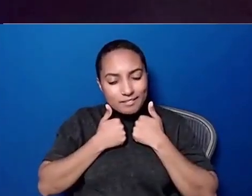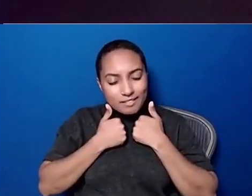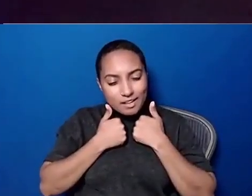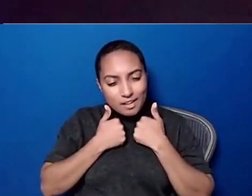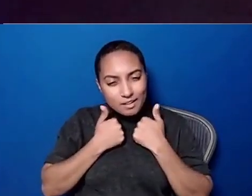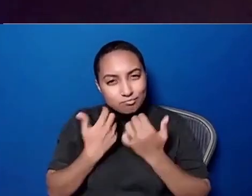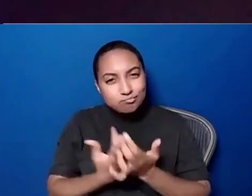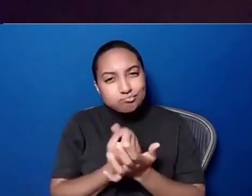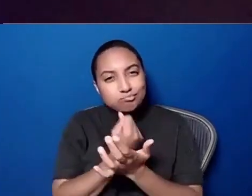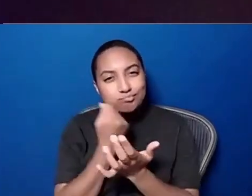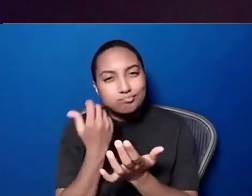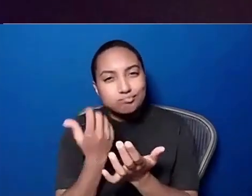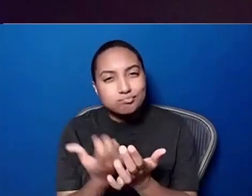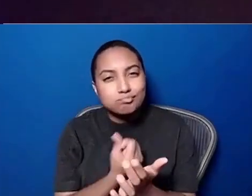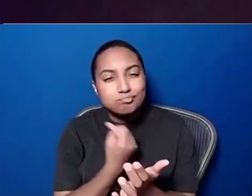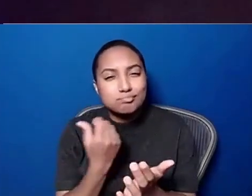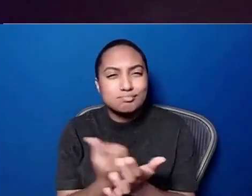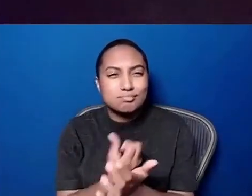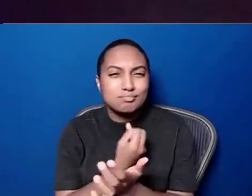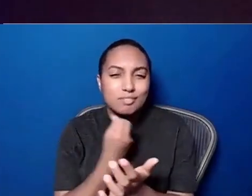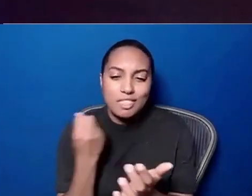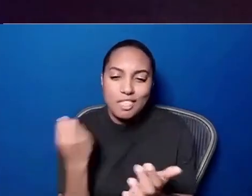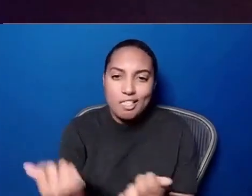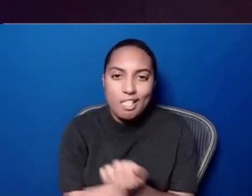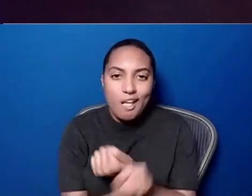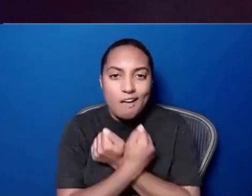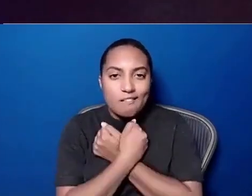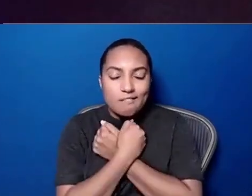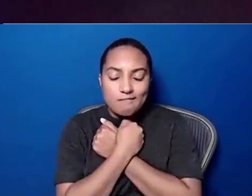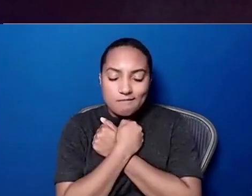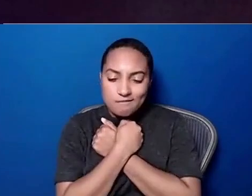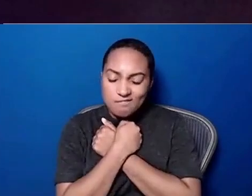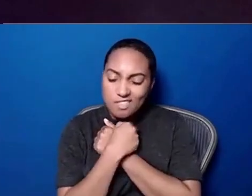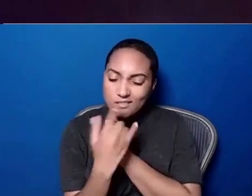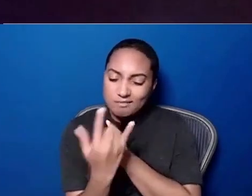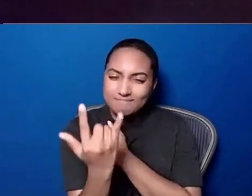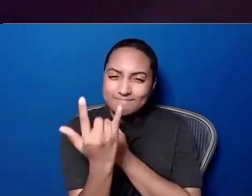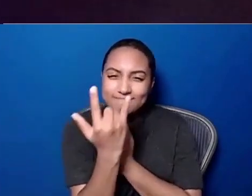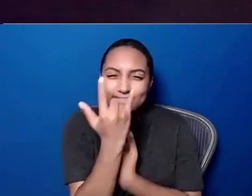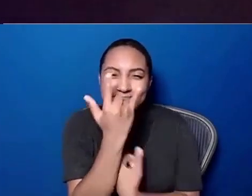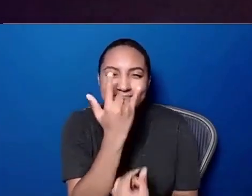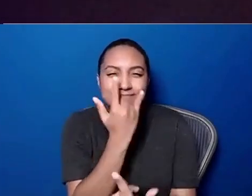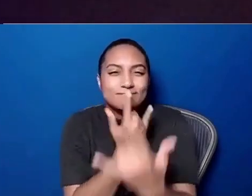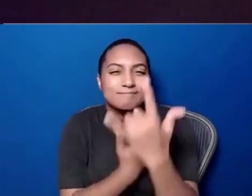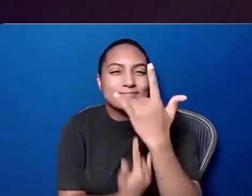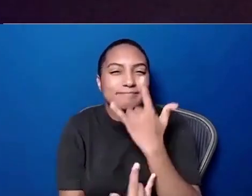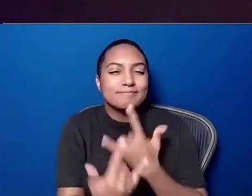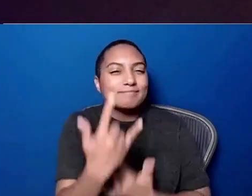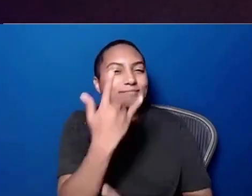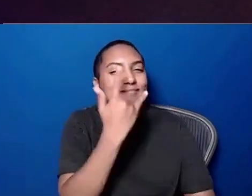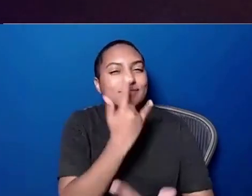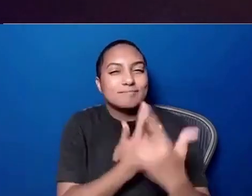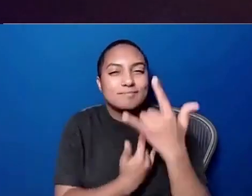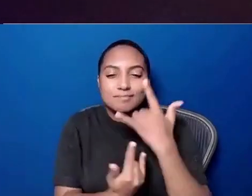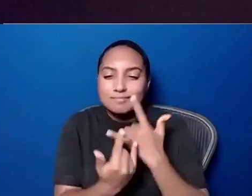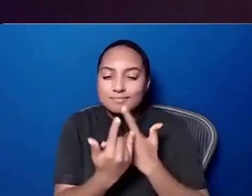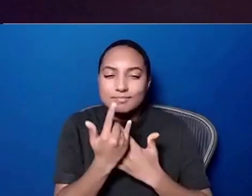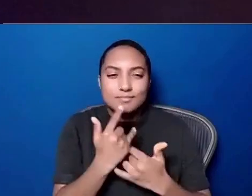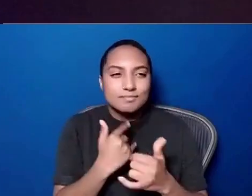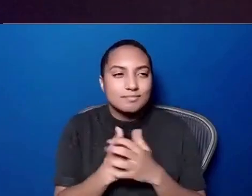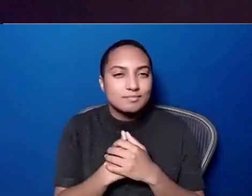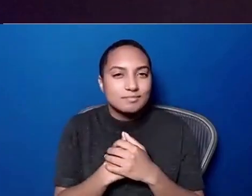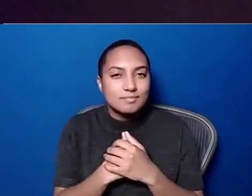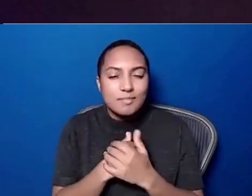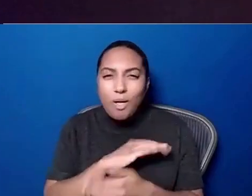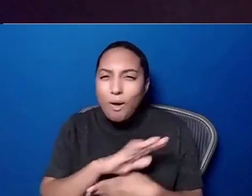And for the love that we are giving ourselves in all the facets of love, all